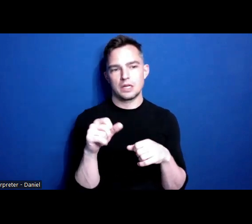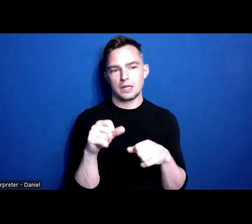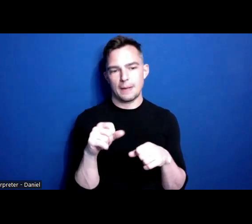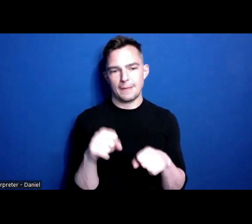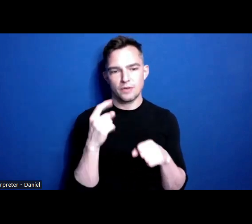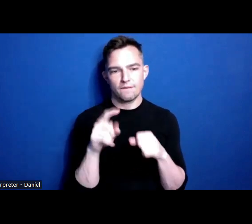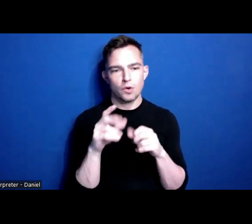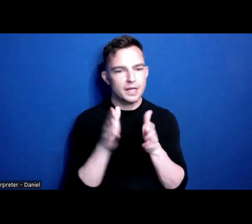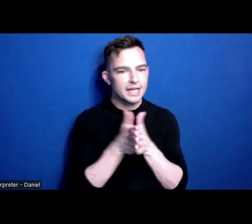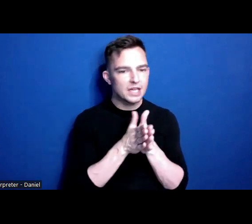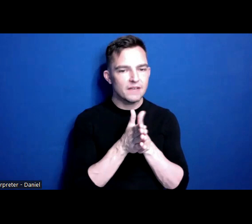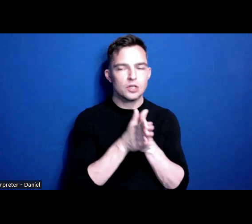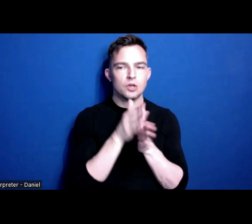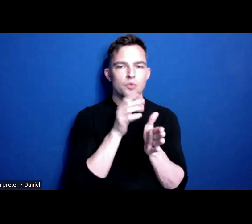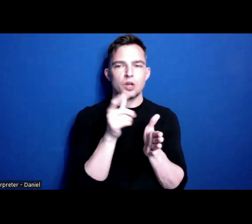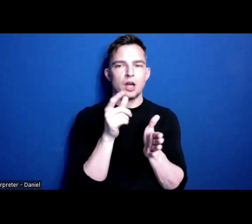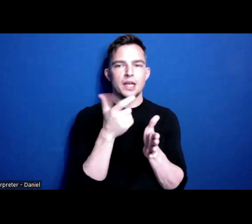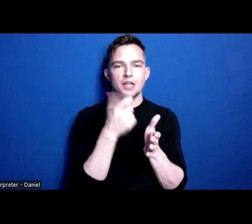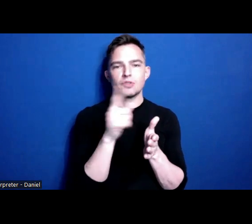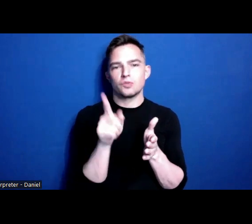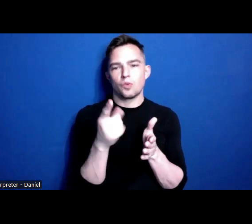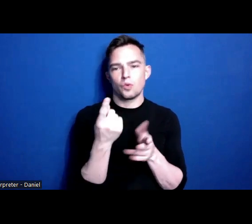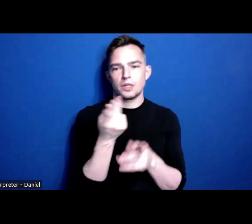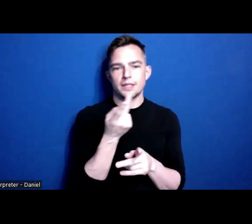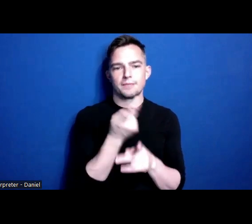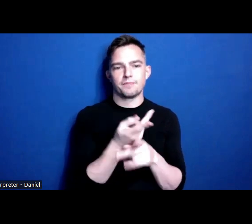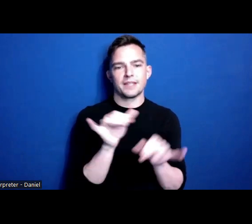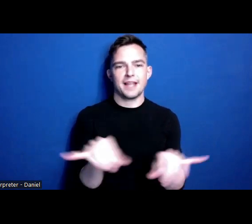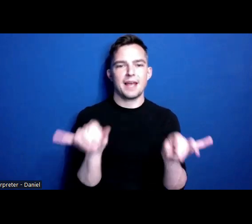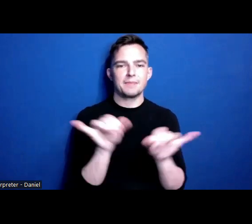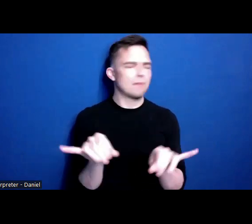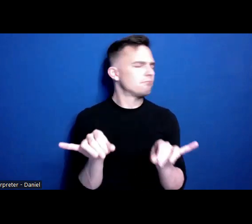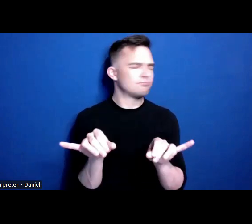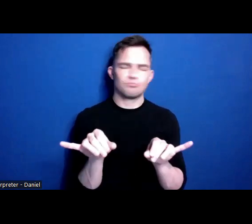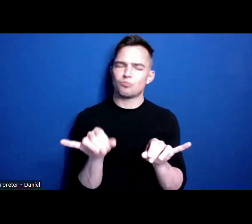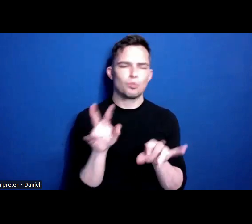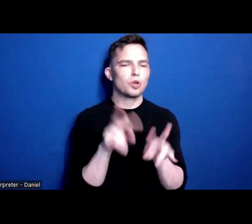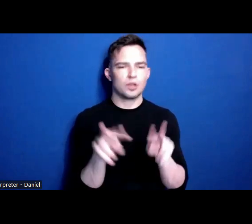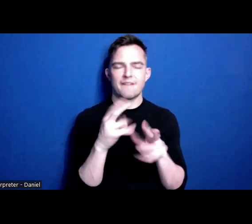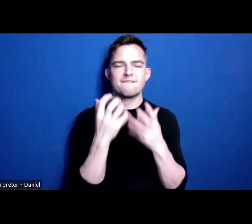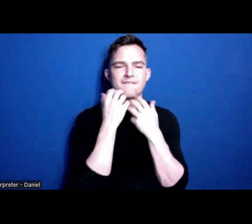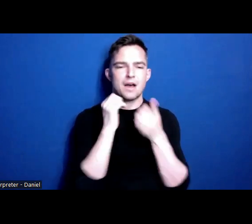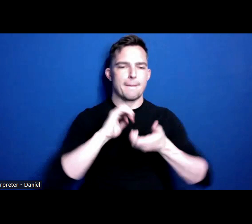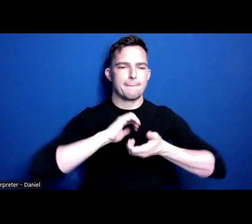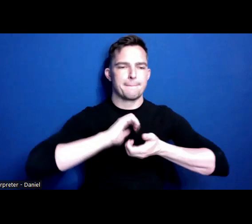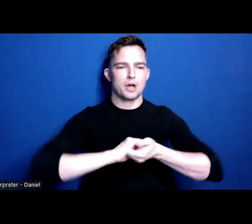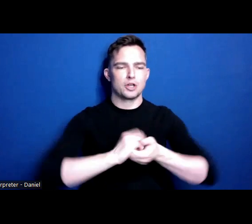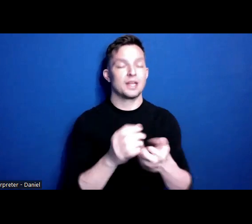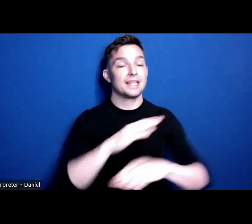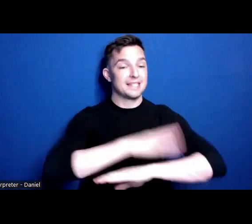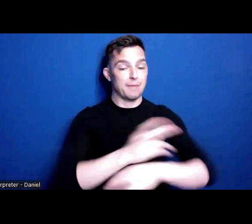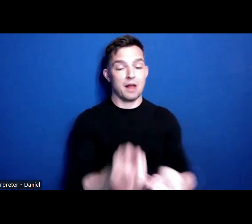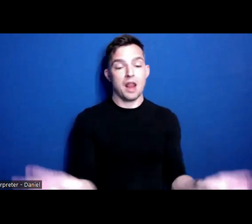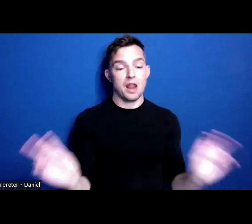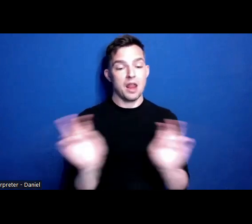always interested in just kind of retaining that same old. We are looking for valued partners around the table to have a voice